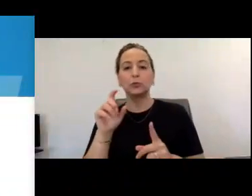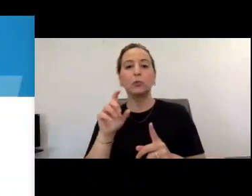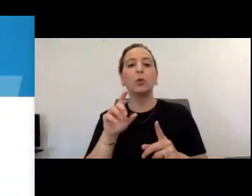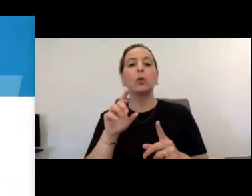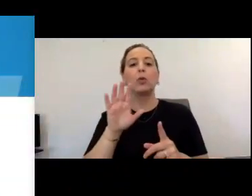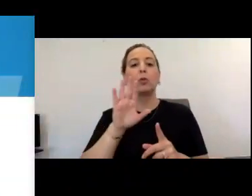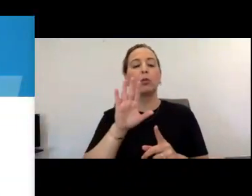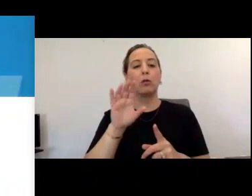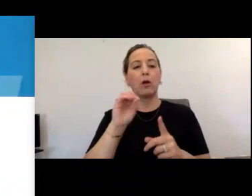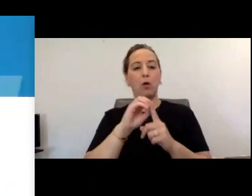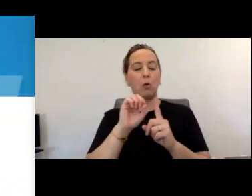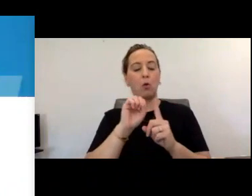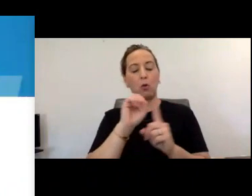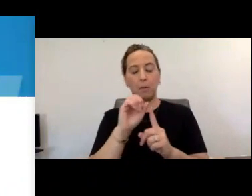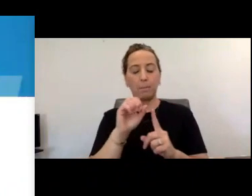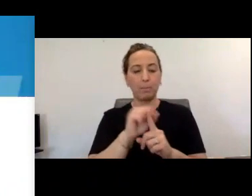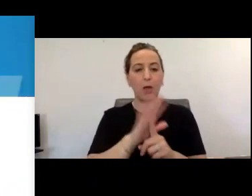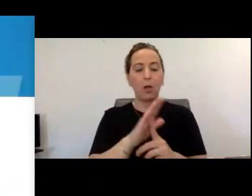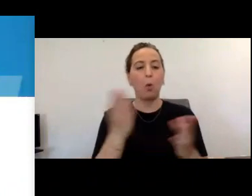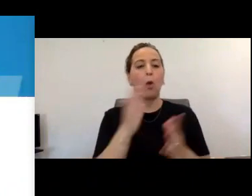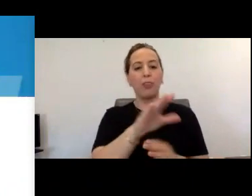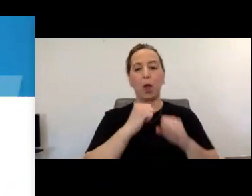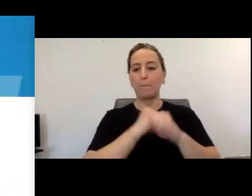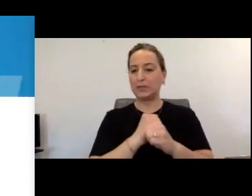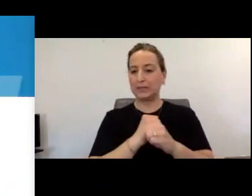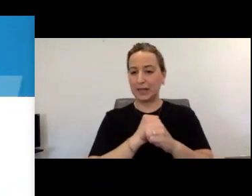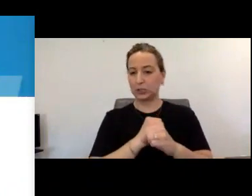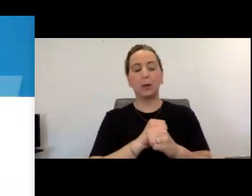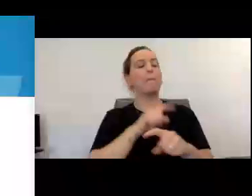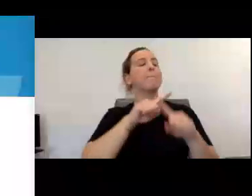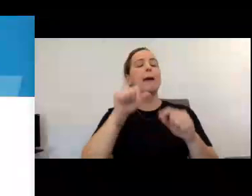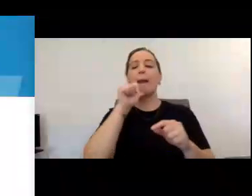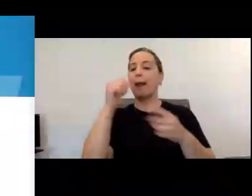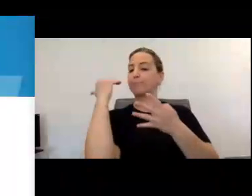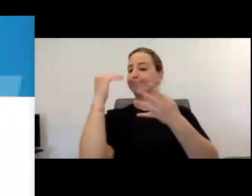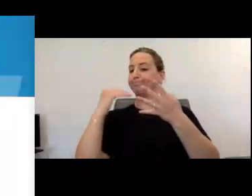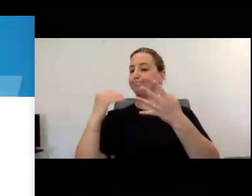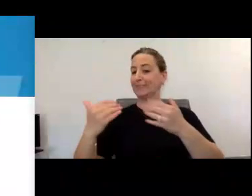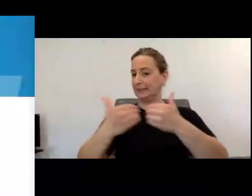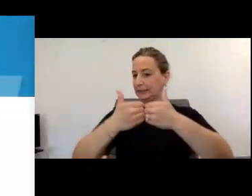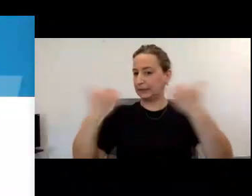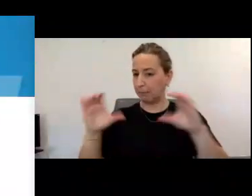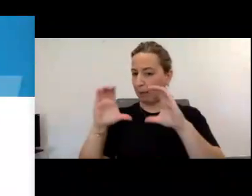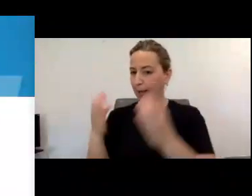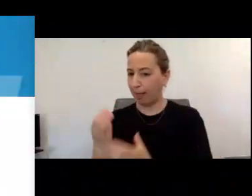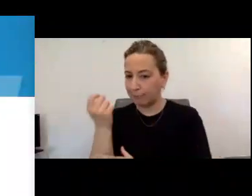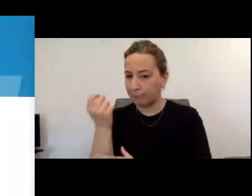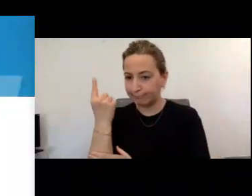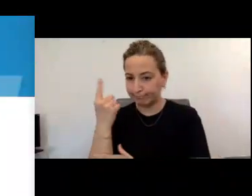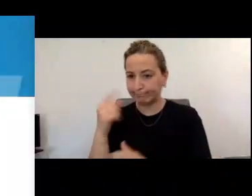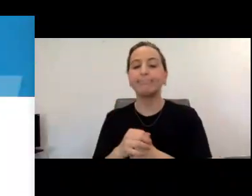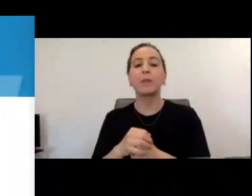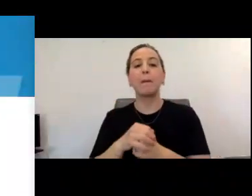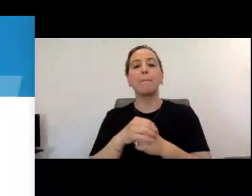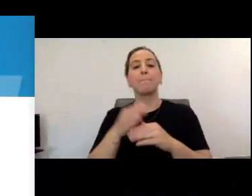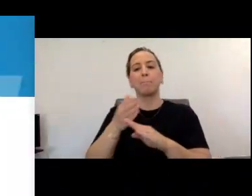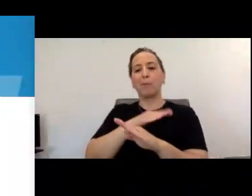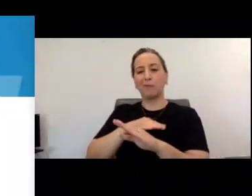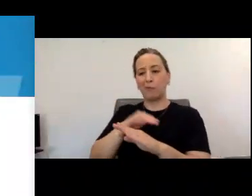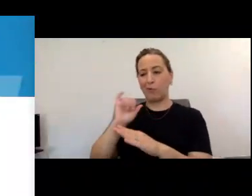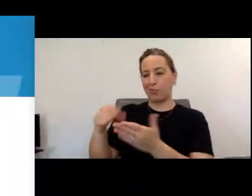protections in the PHRA. They are protected, but they are not listed as separate protected classes. But before we get there, I want to touch on